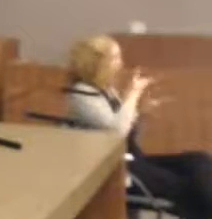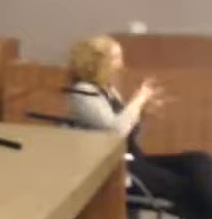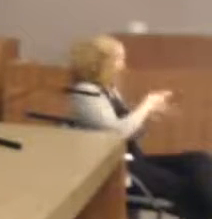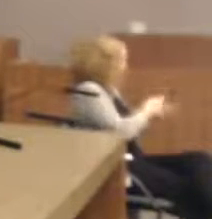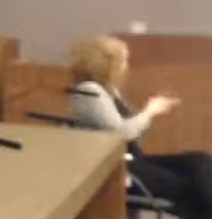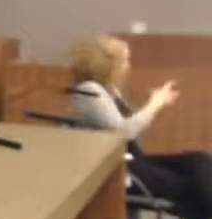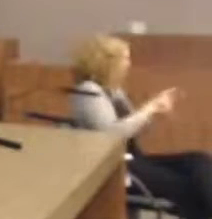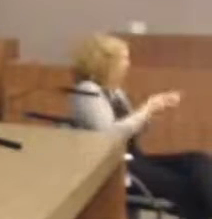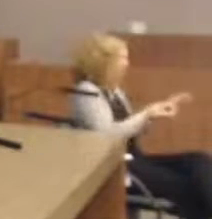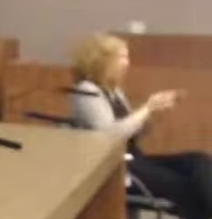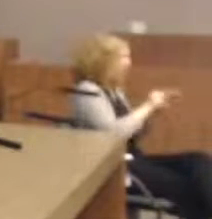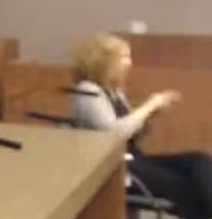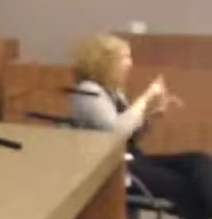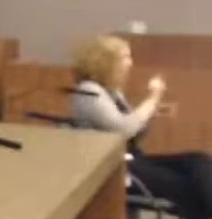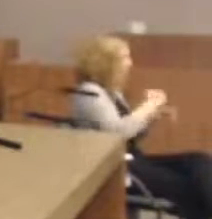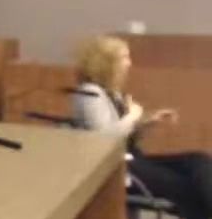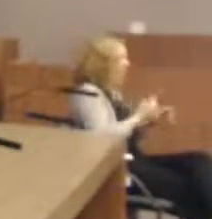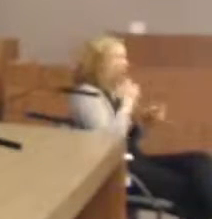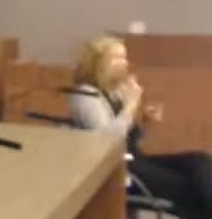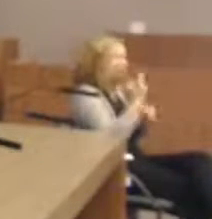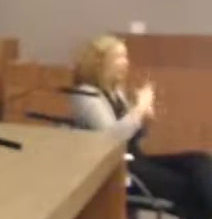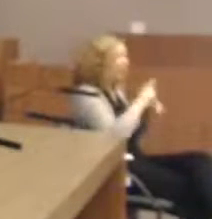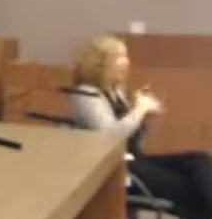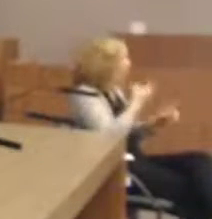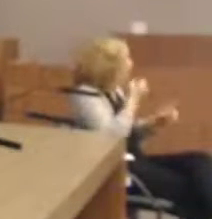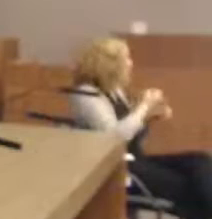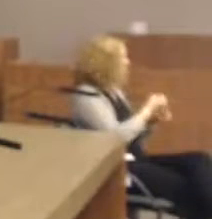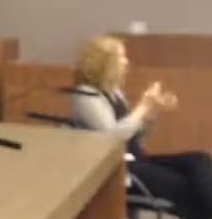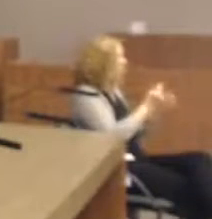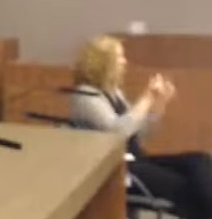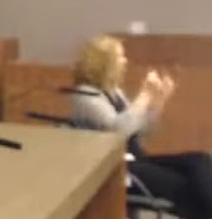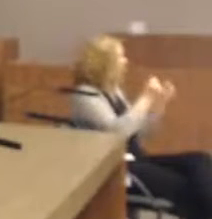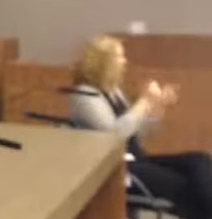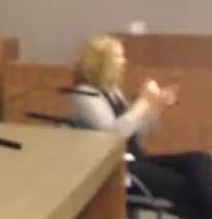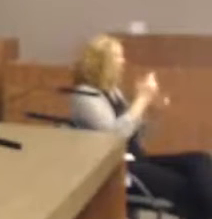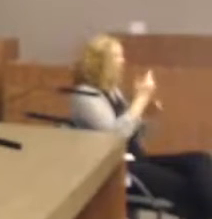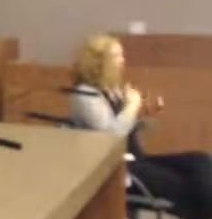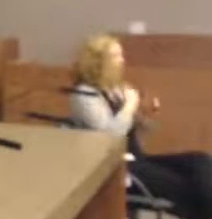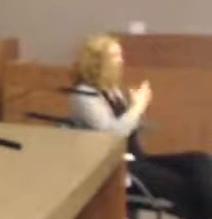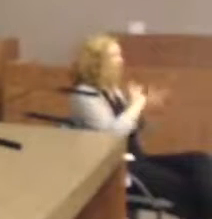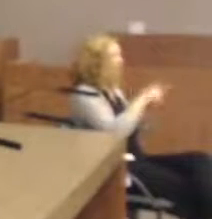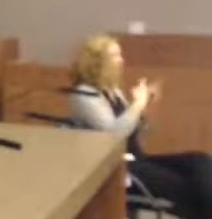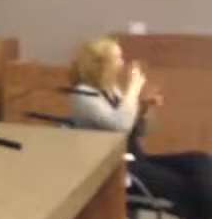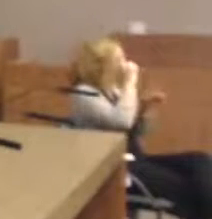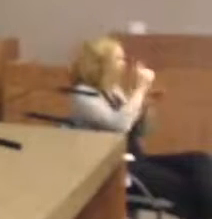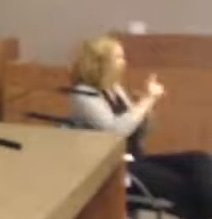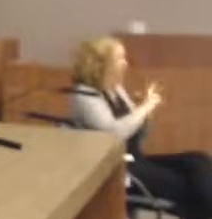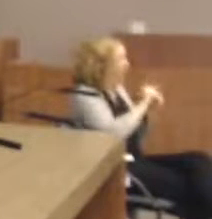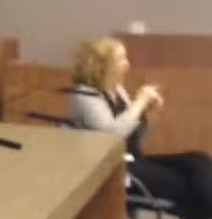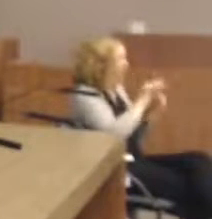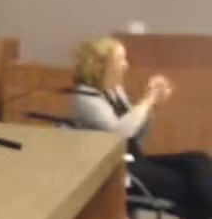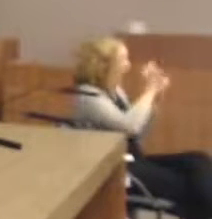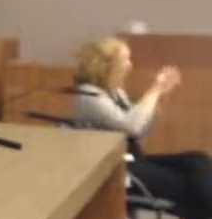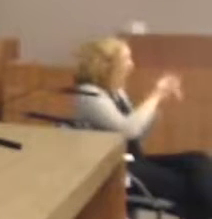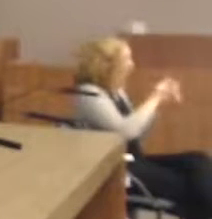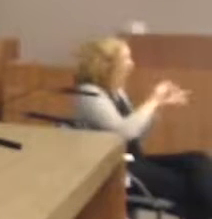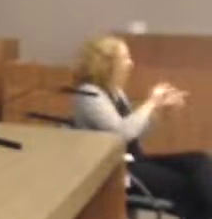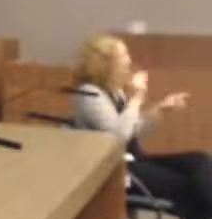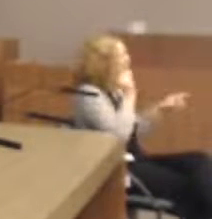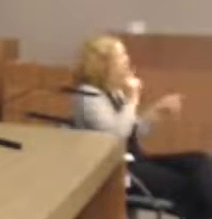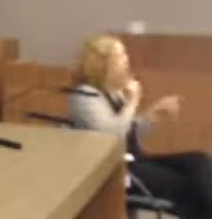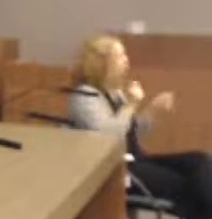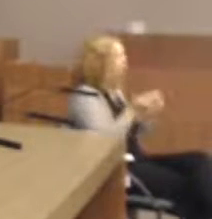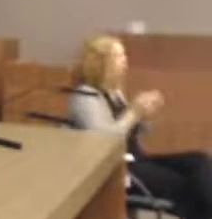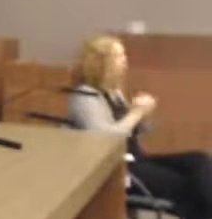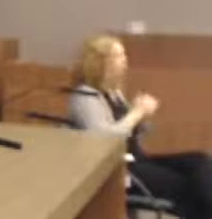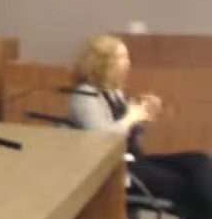on. They got on the bus, they were having a good day. All of a sudden, some kind of thought about what happened to them comes back, and all of a sudden their mood shifts, the way they